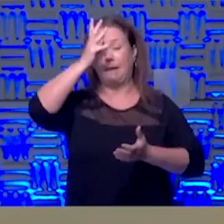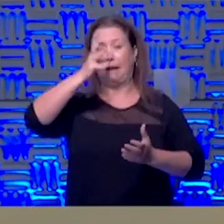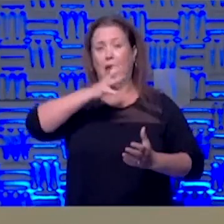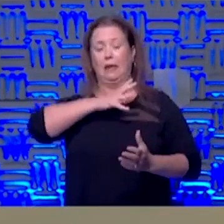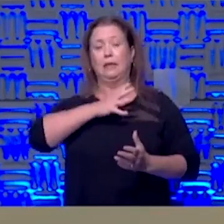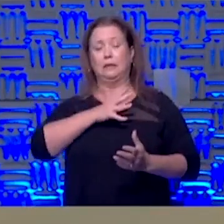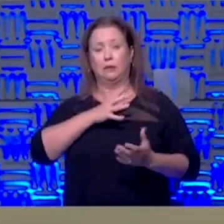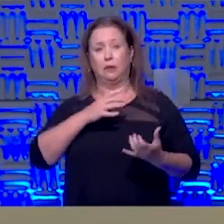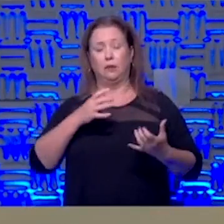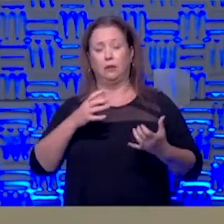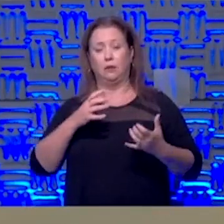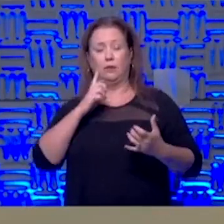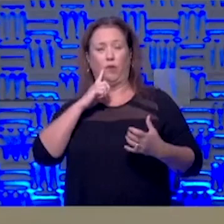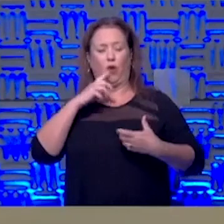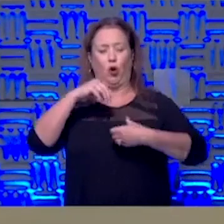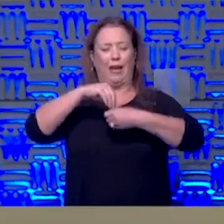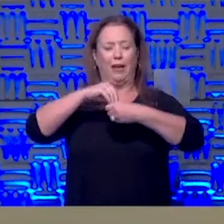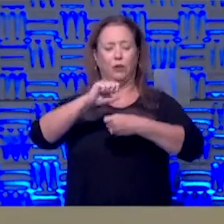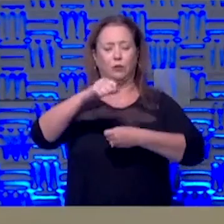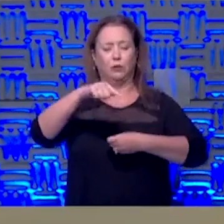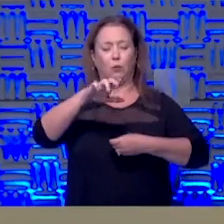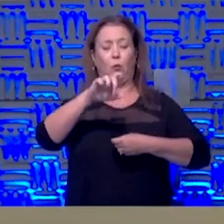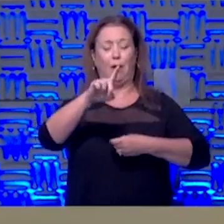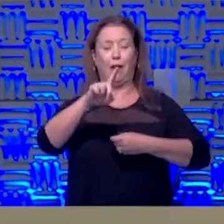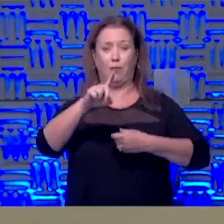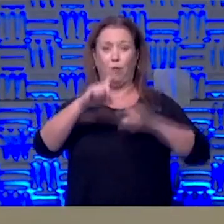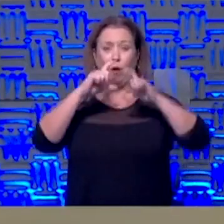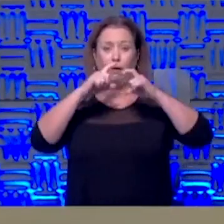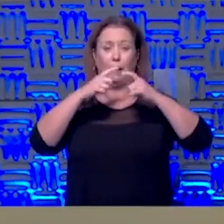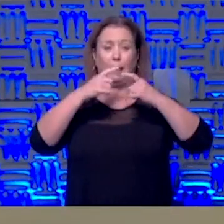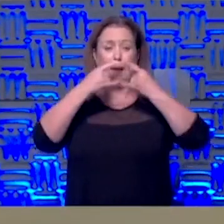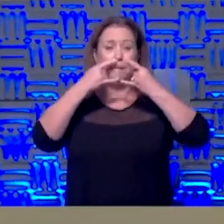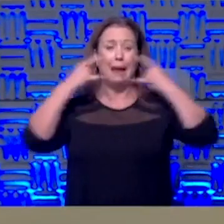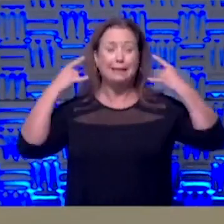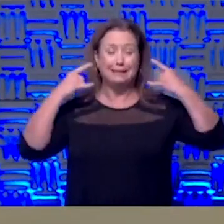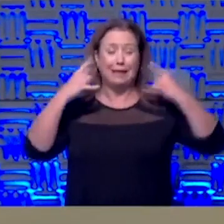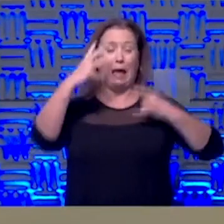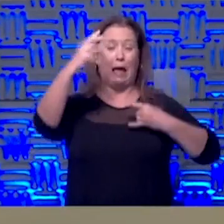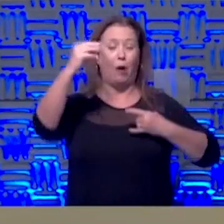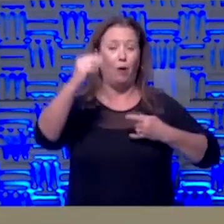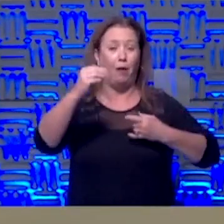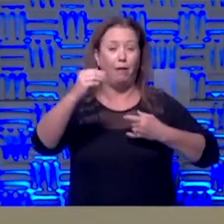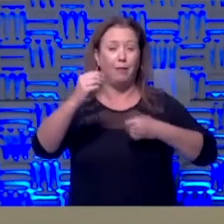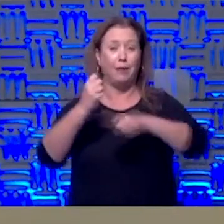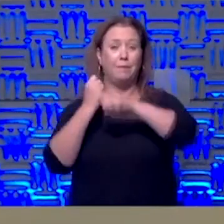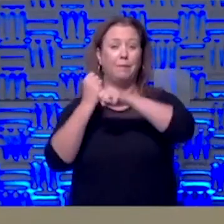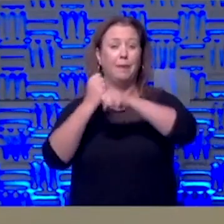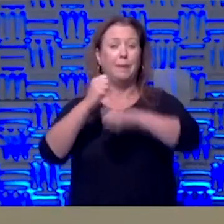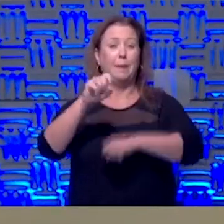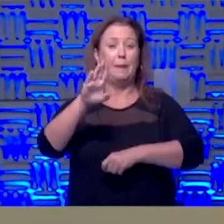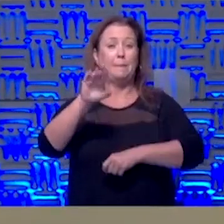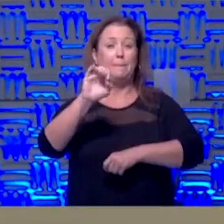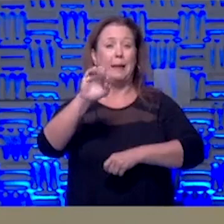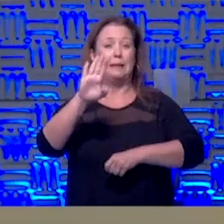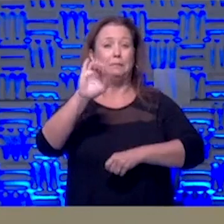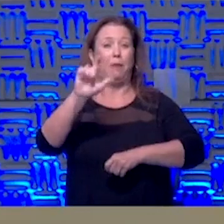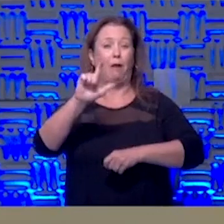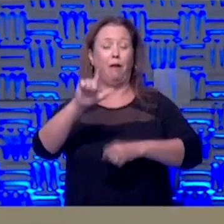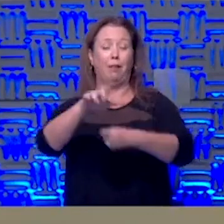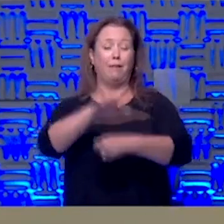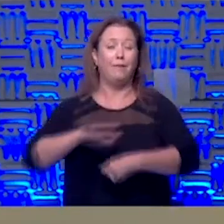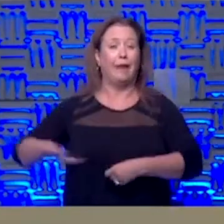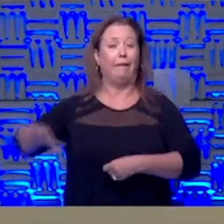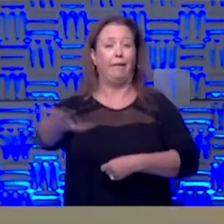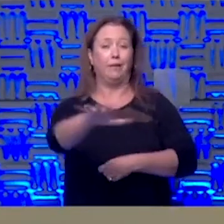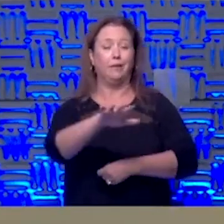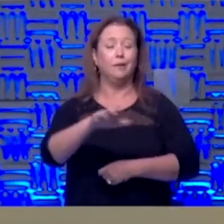we were playing our inter-squad games actually wearing masks even though they were competing out on the field. So the guys have done really well